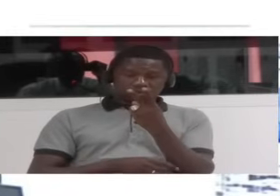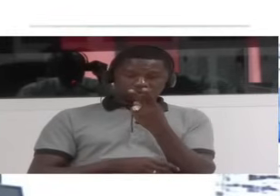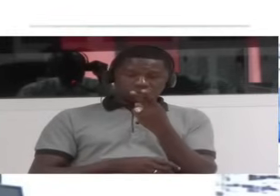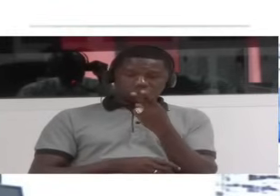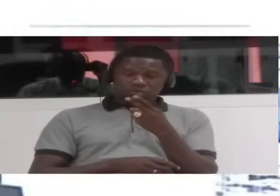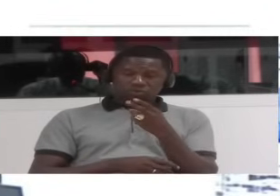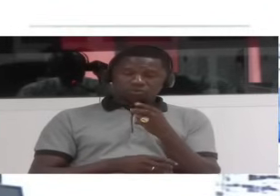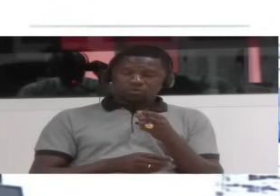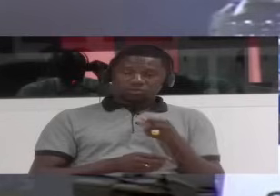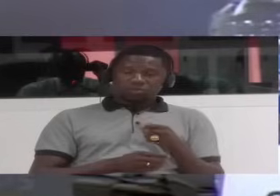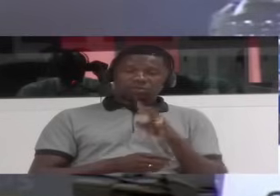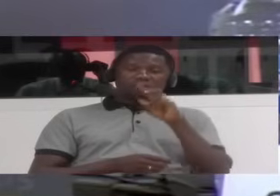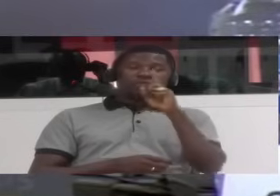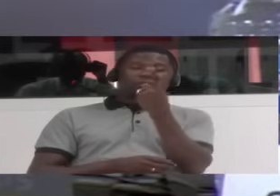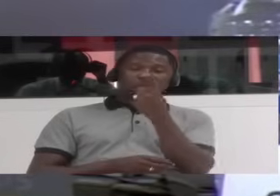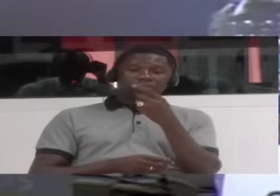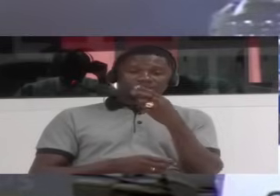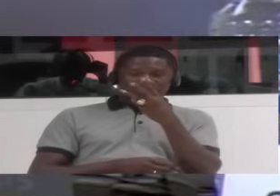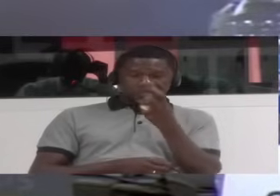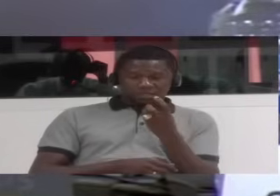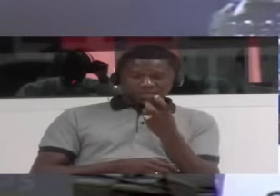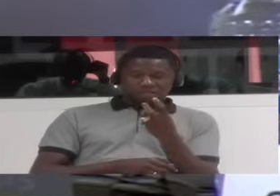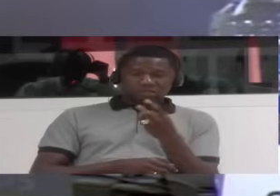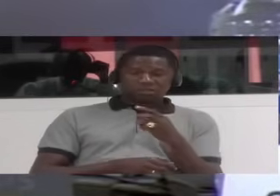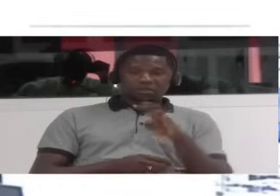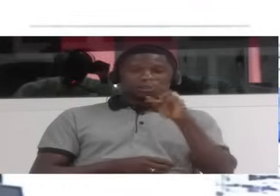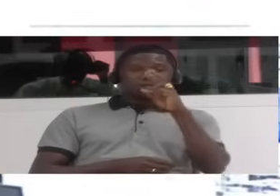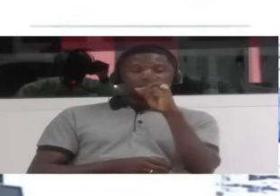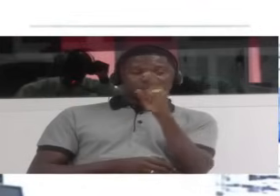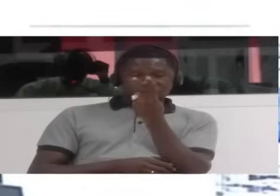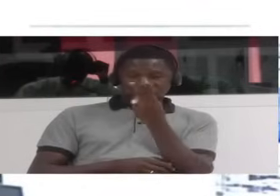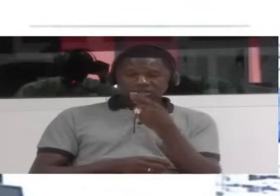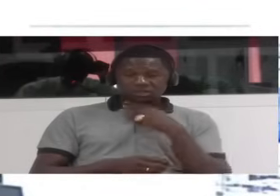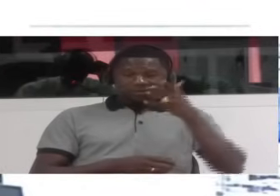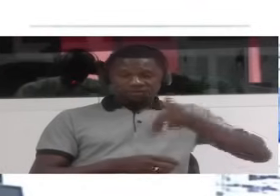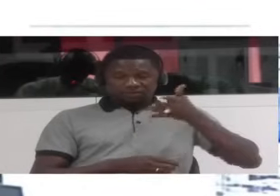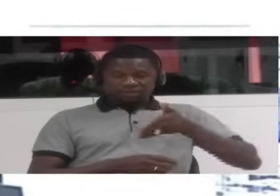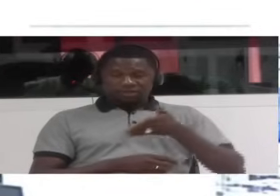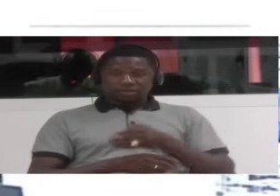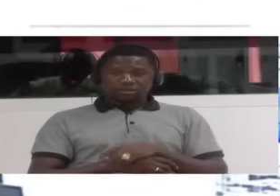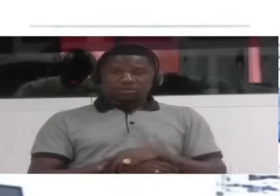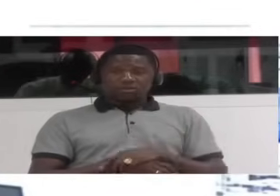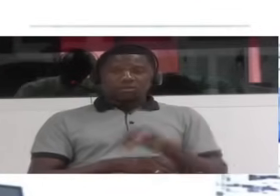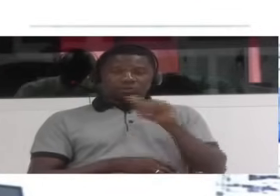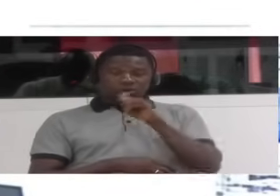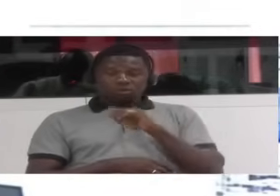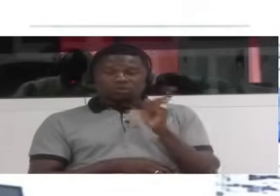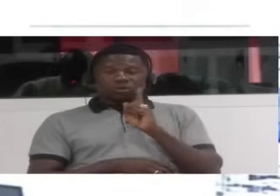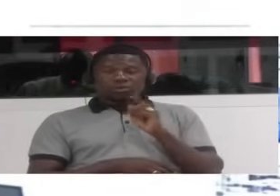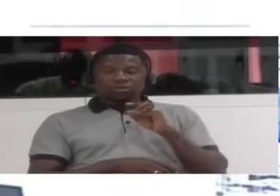The first is the 30. Yes. And the second is the 15, which is what Malik talked